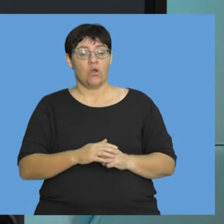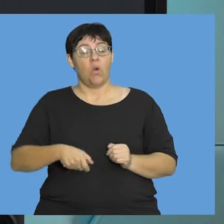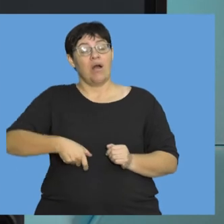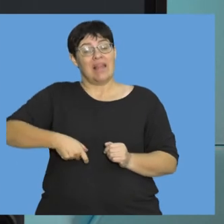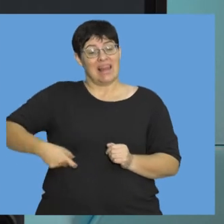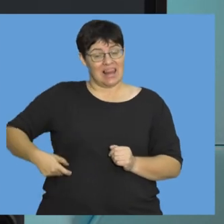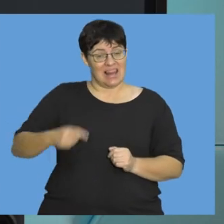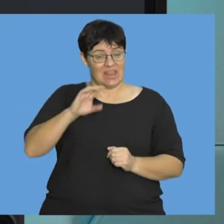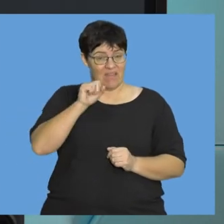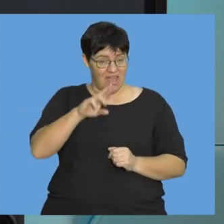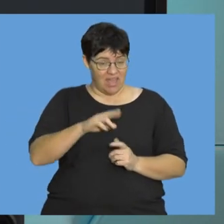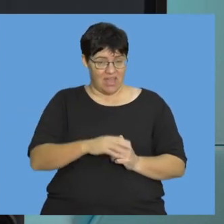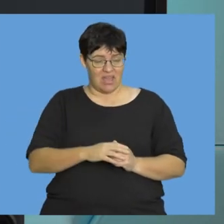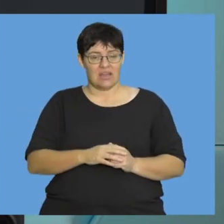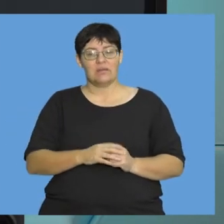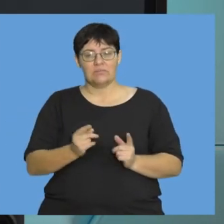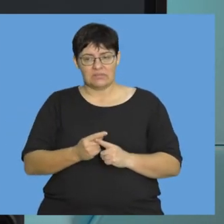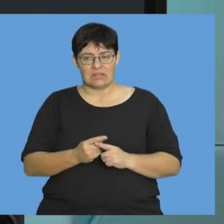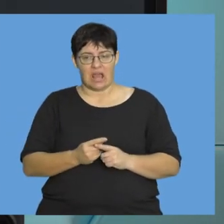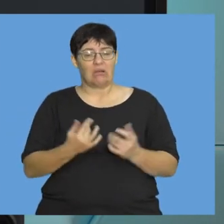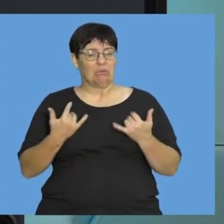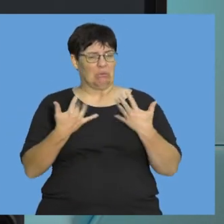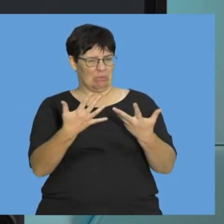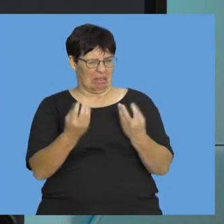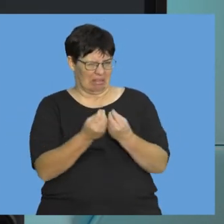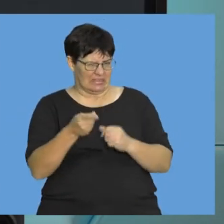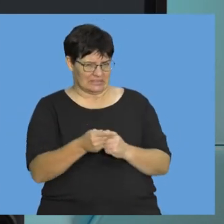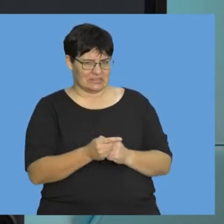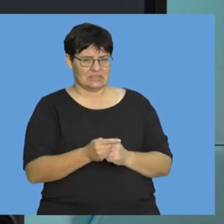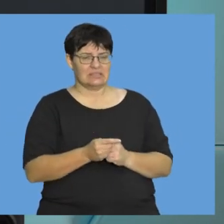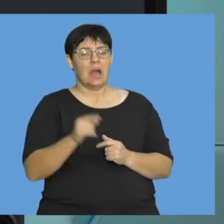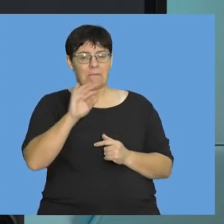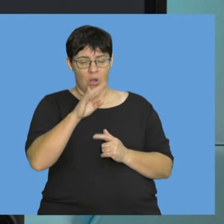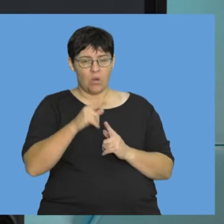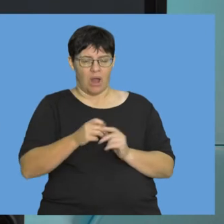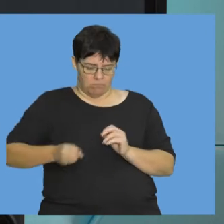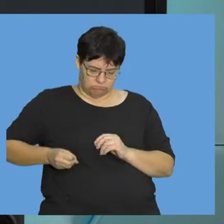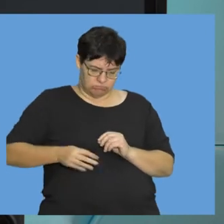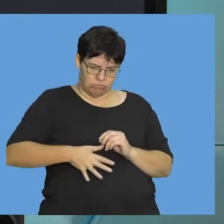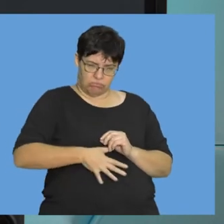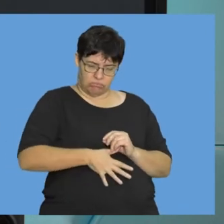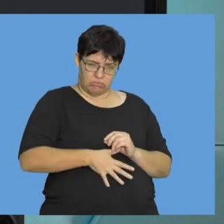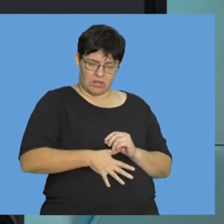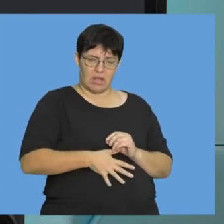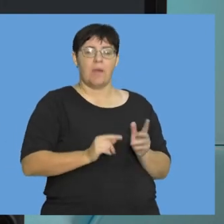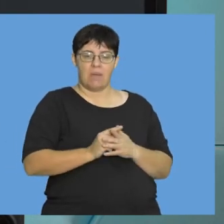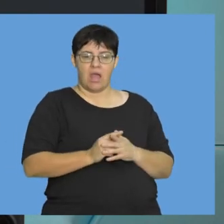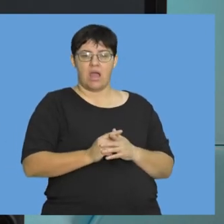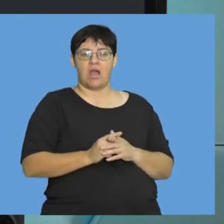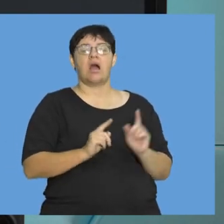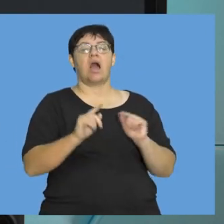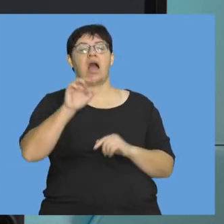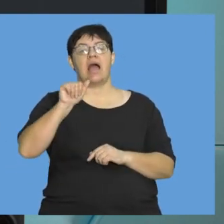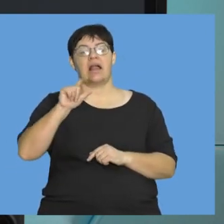acidic. Right? So you know what you do? Your liver takes this thing called bile. It's like green stuff. It's really gross. Right? And it squirts it